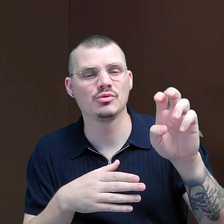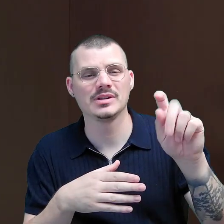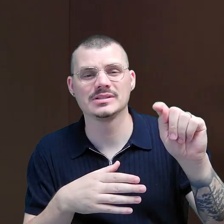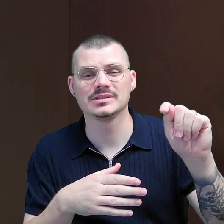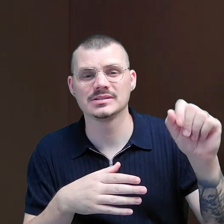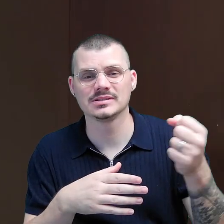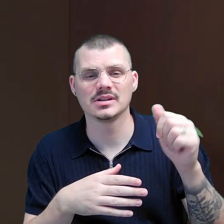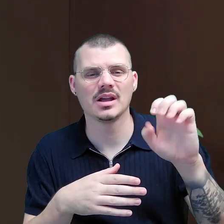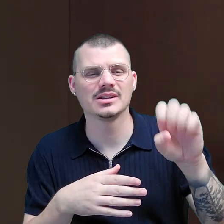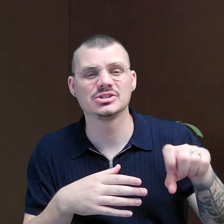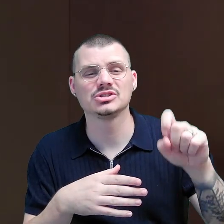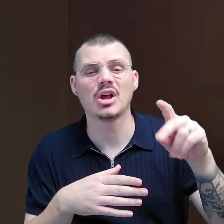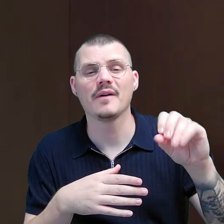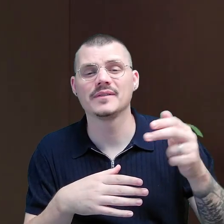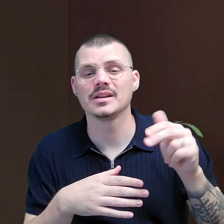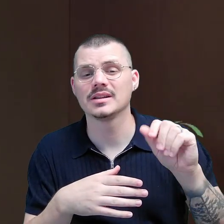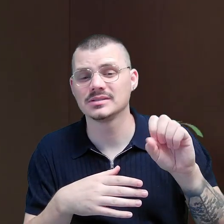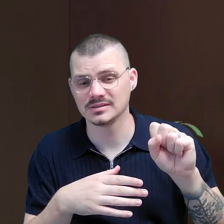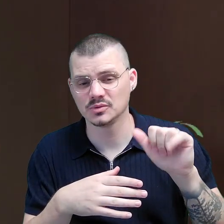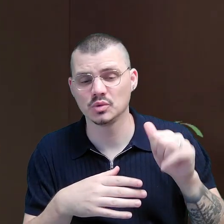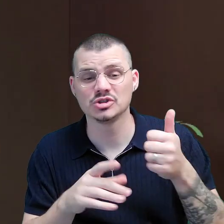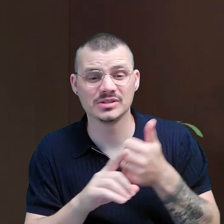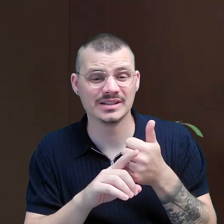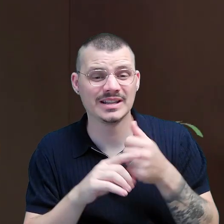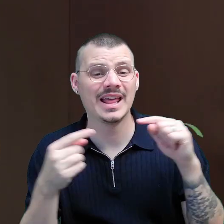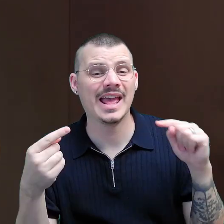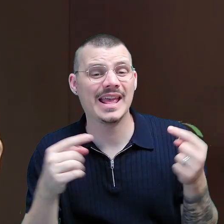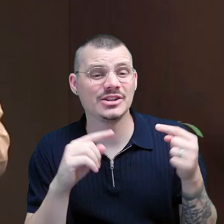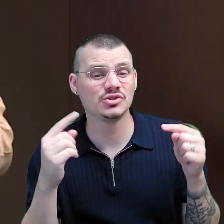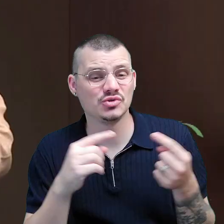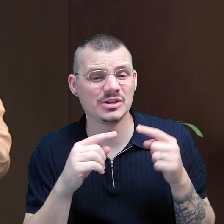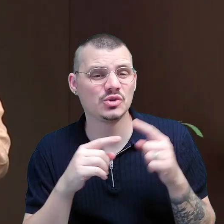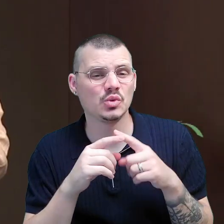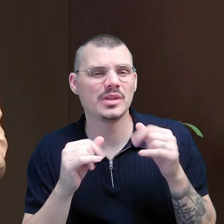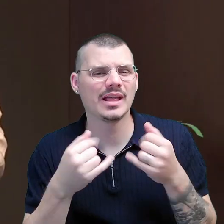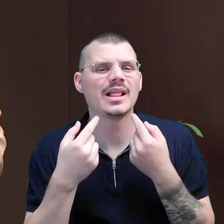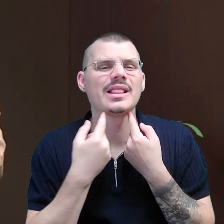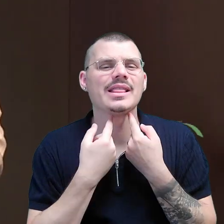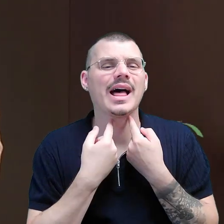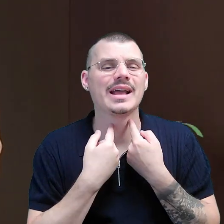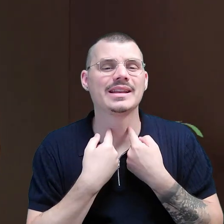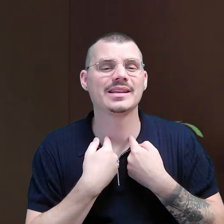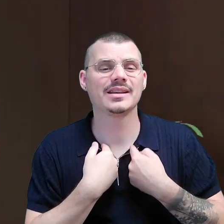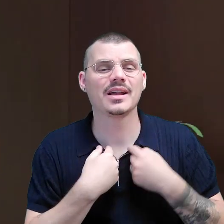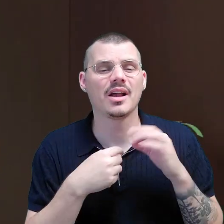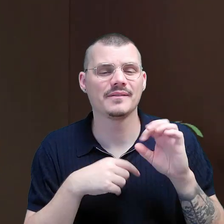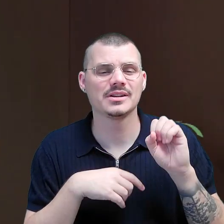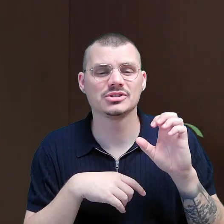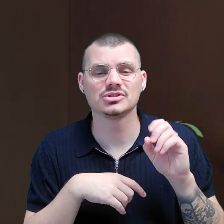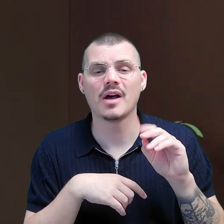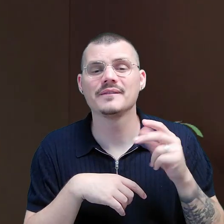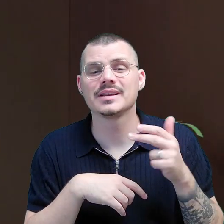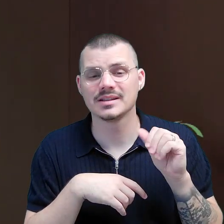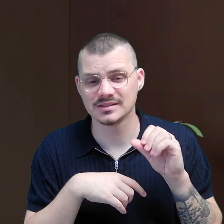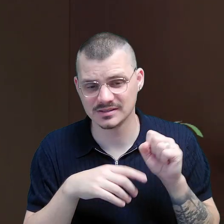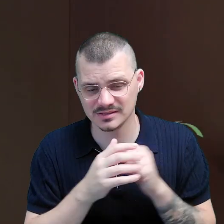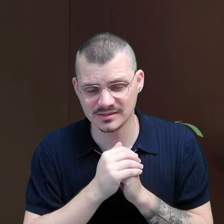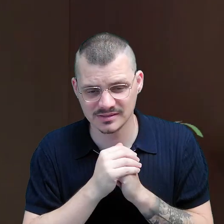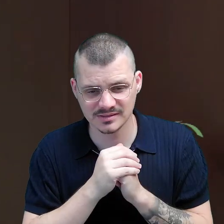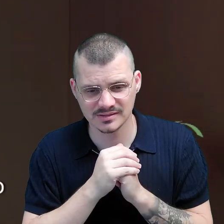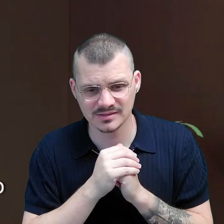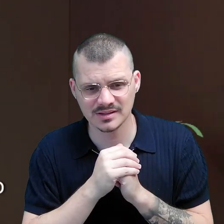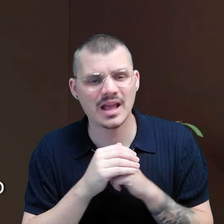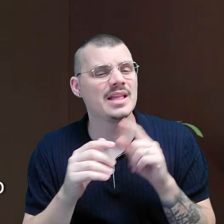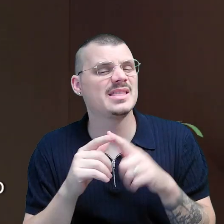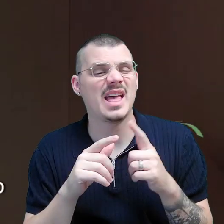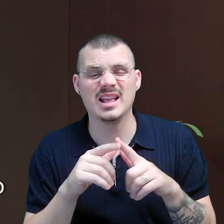esophagus, which is an injury to the lining of the esophagus. And then